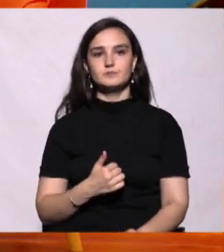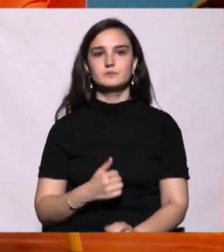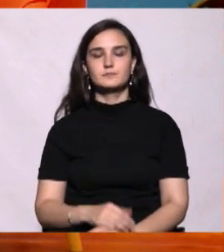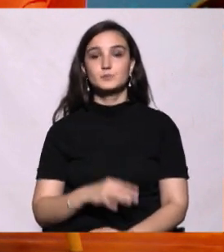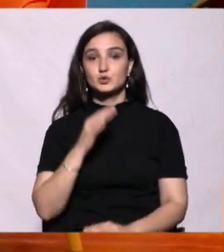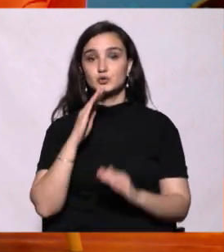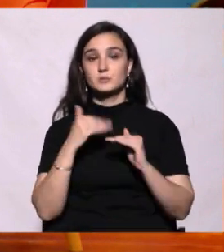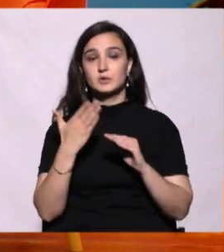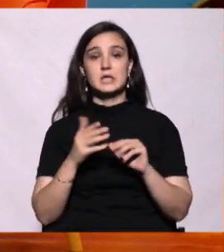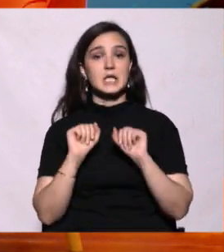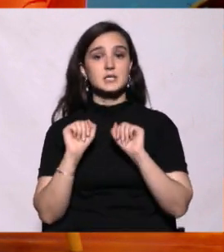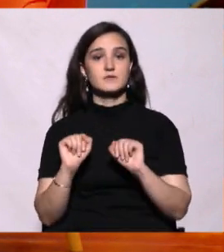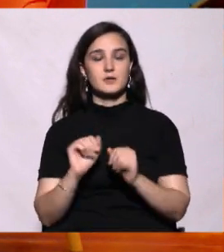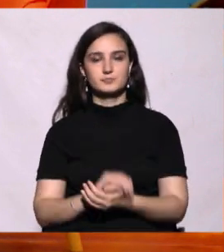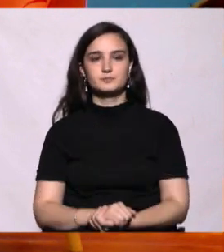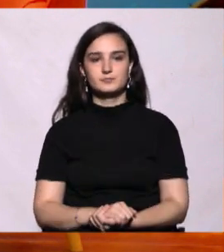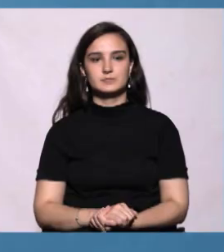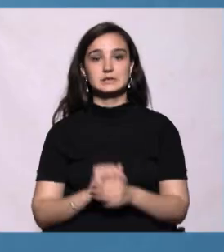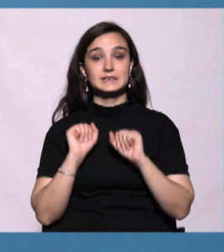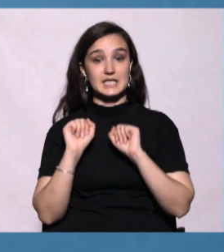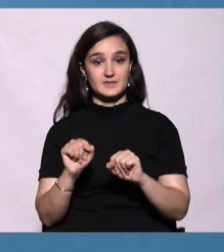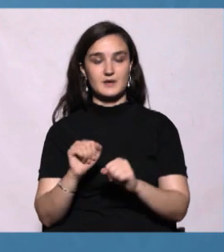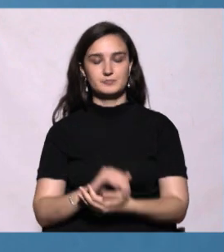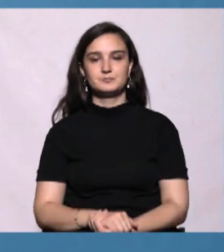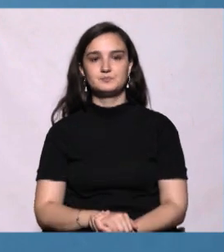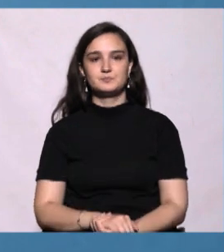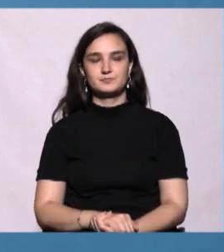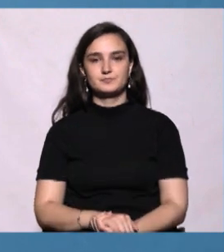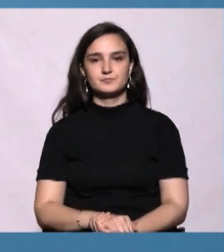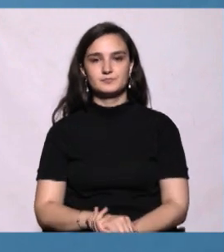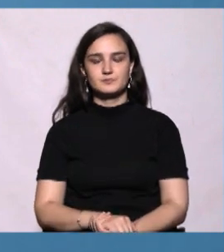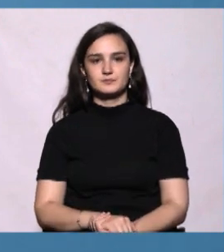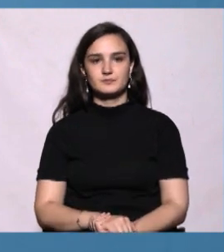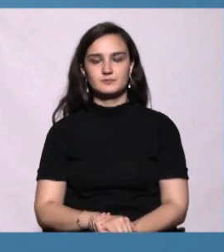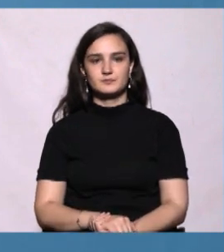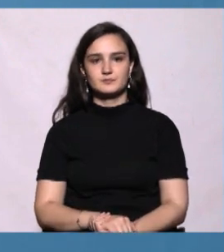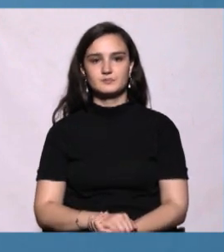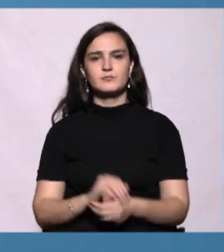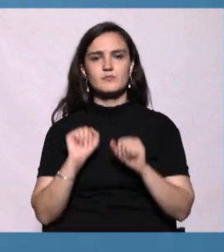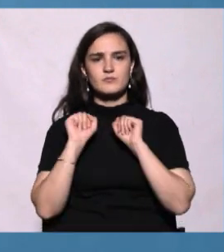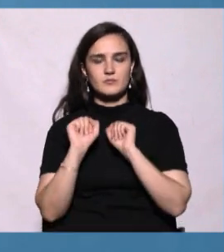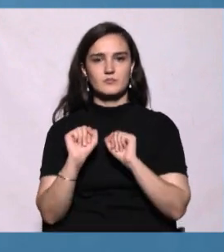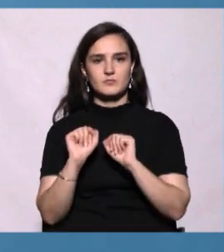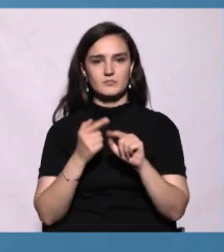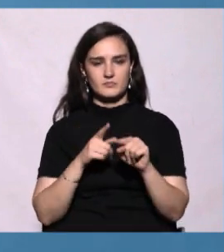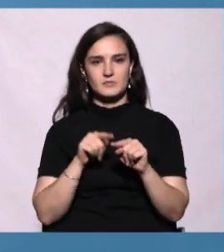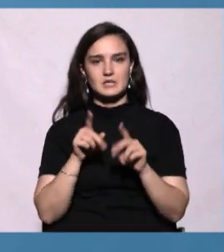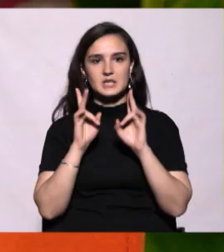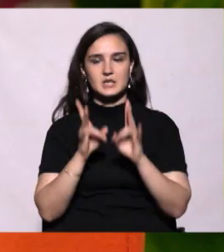Then we have protection. Protection. The act of keeping others safe from